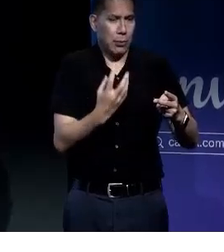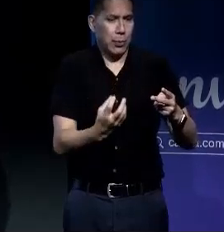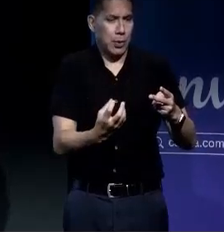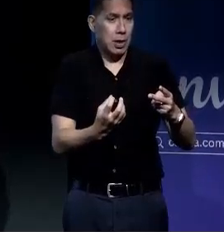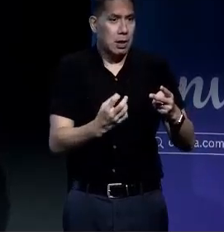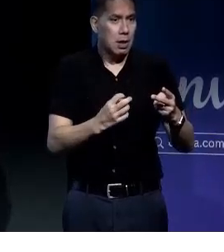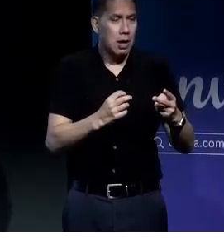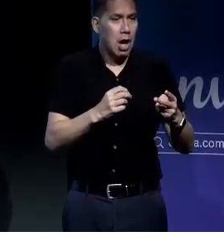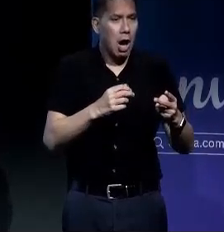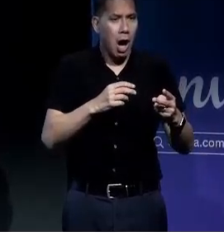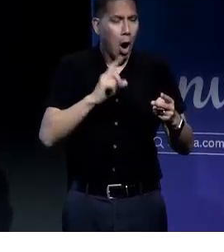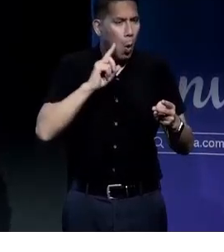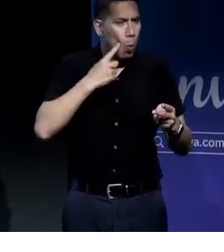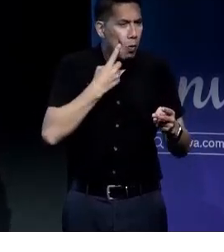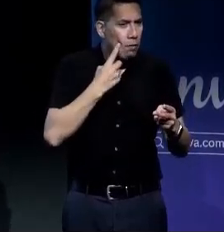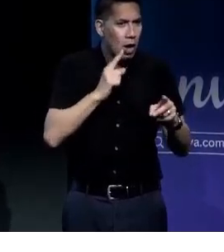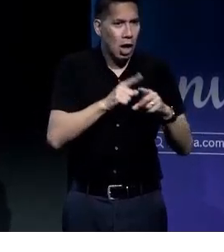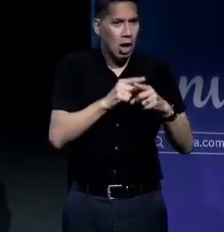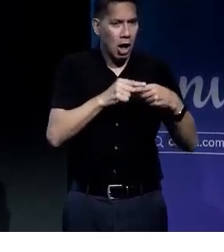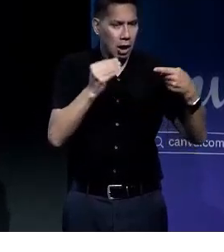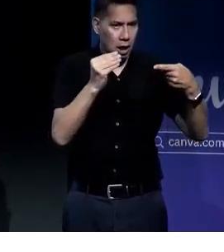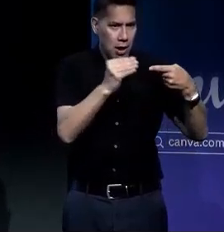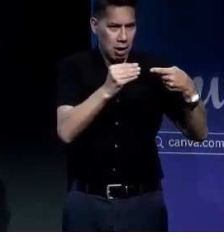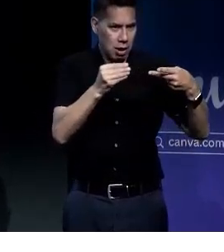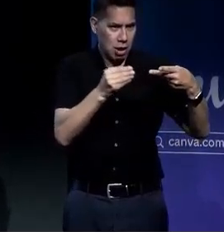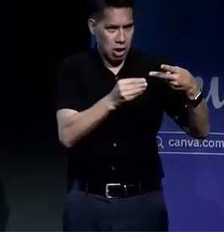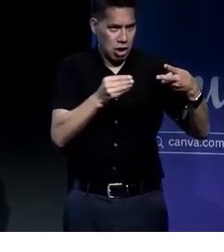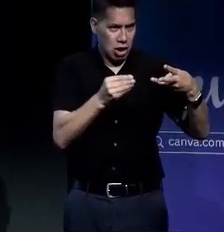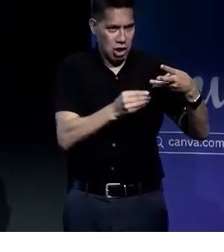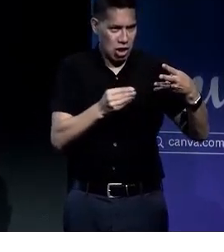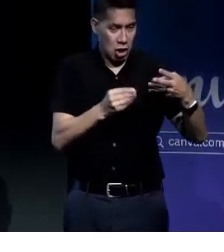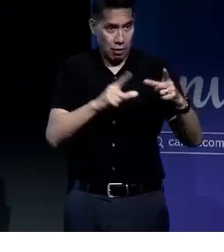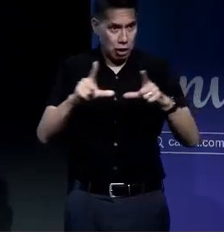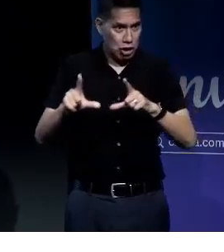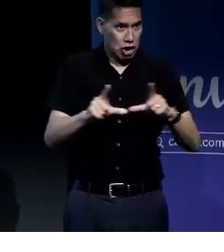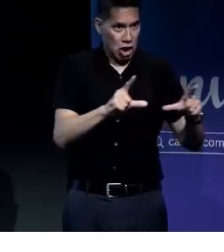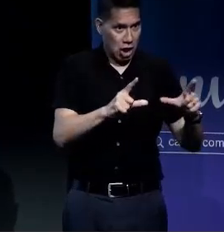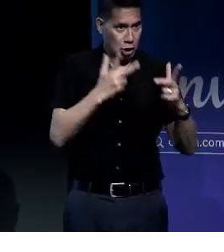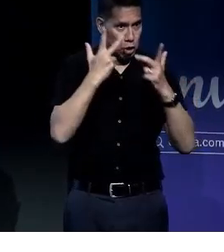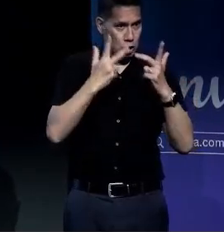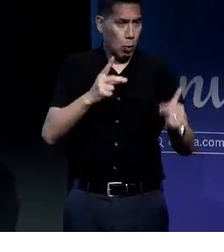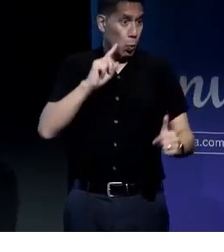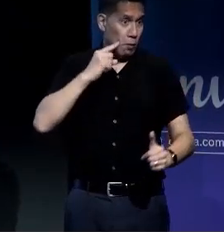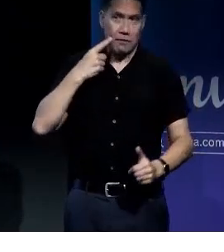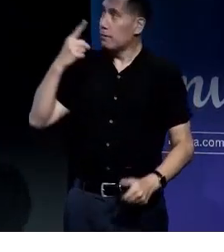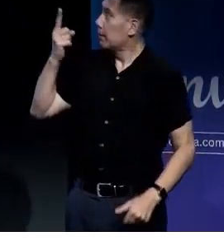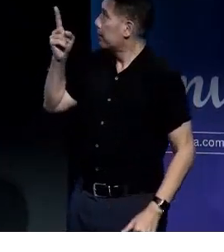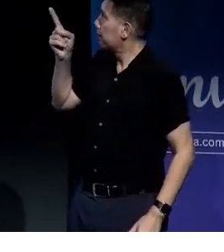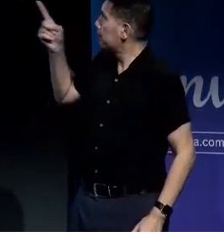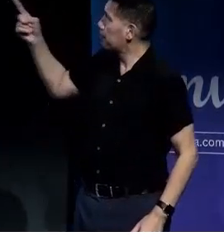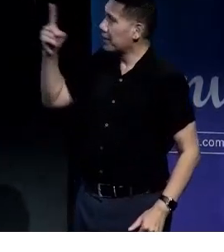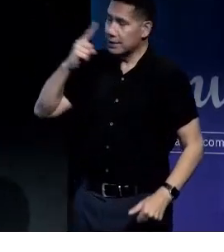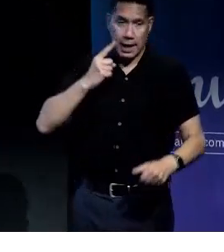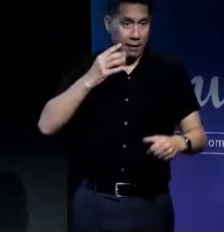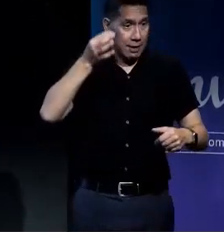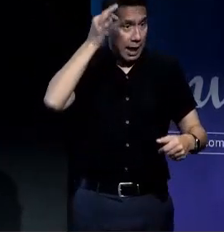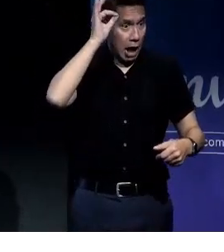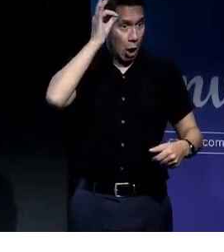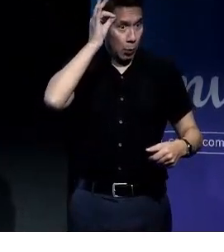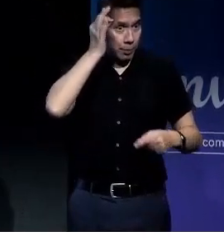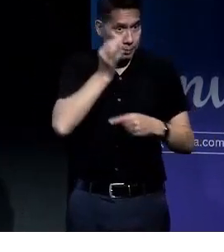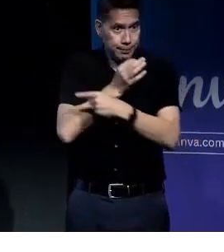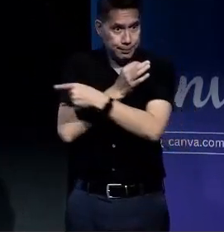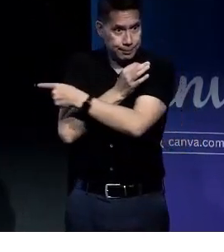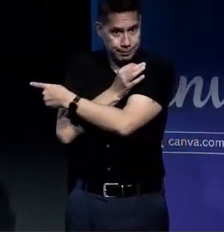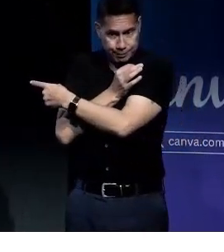I've deliberately like stacked this up on the slide purposefully. You can see that I have a yellow as an